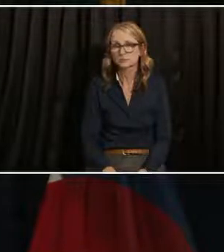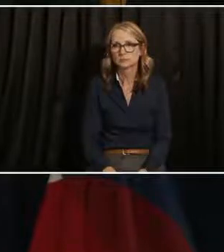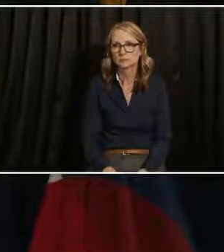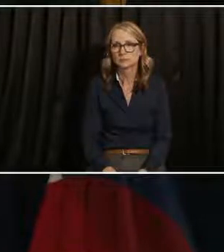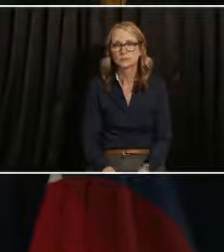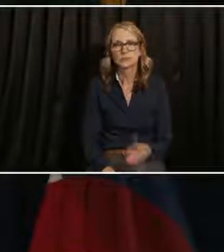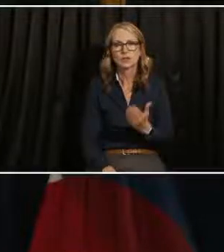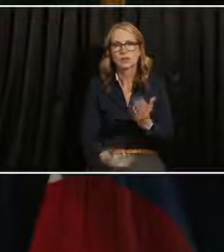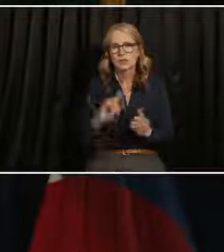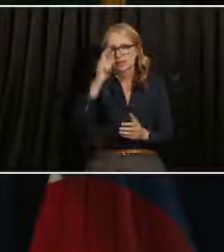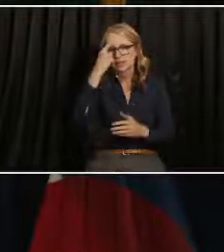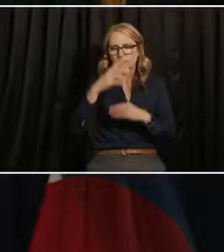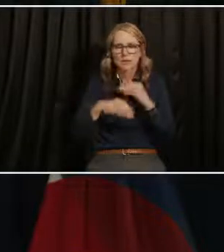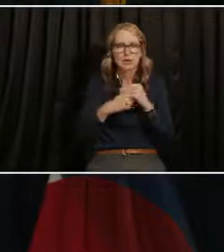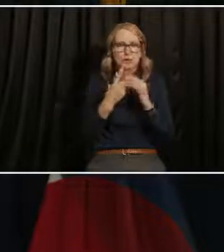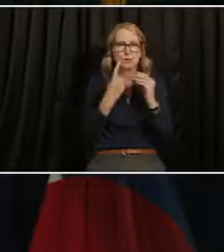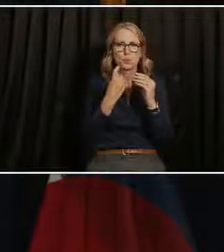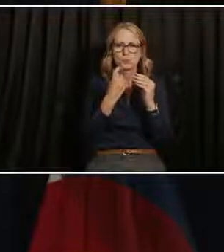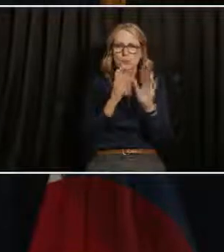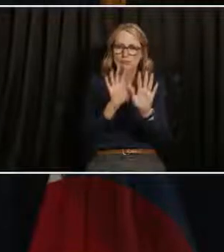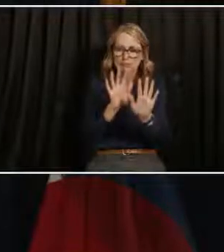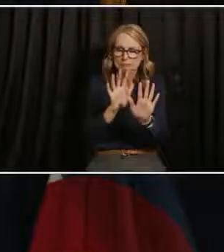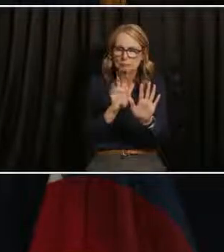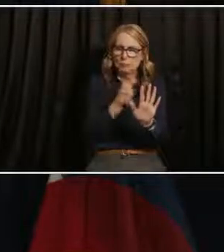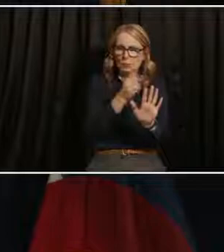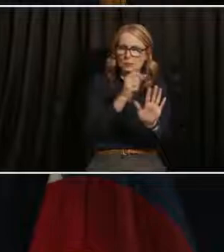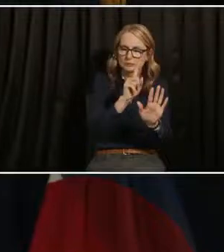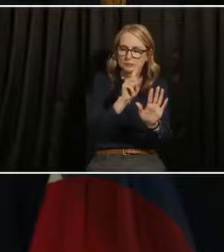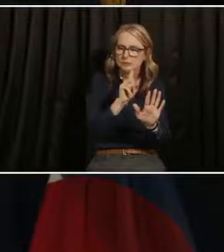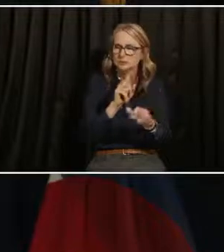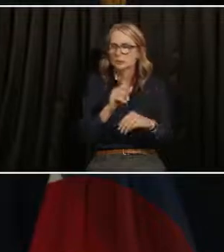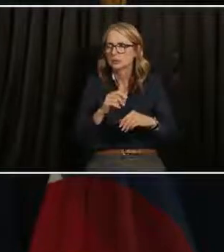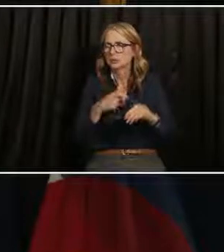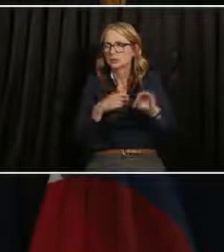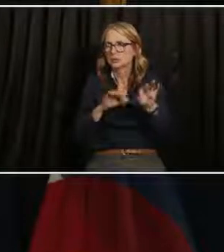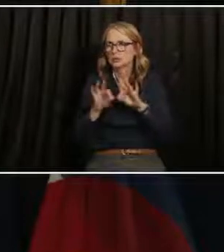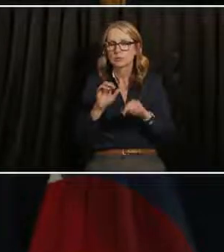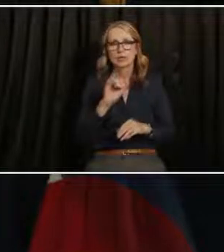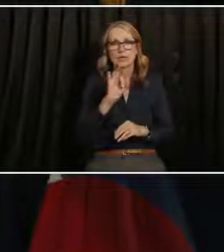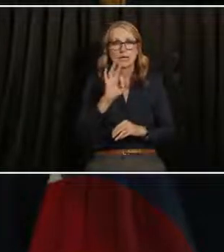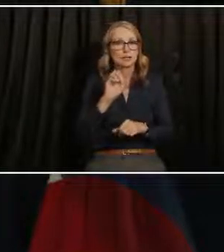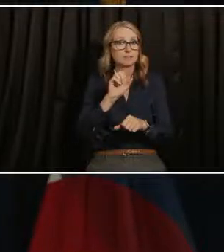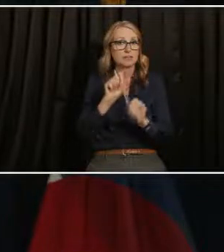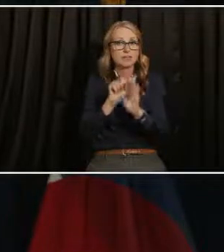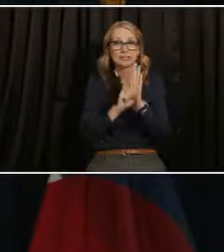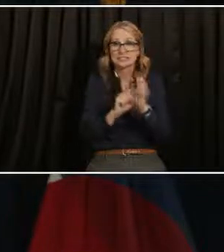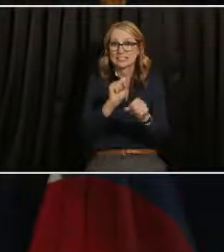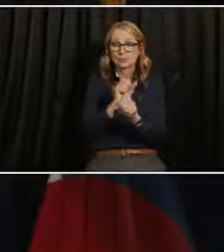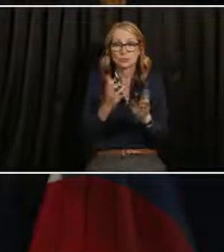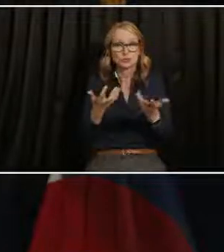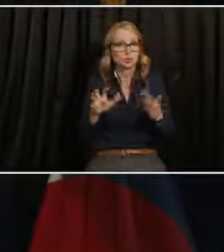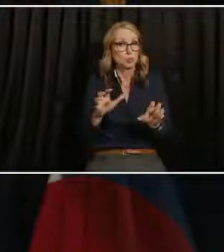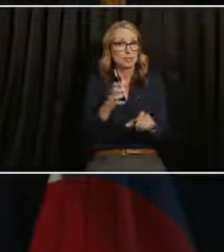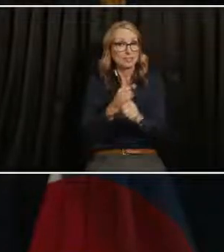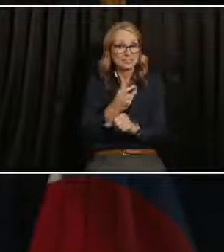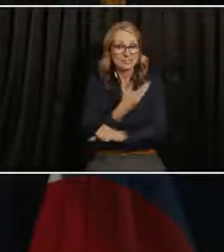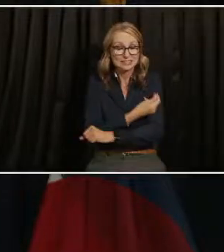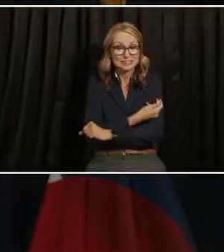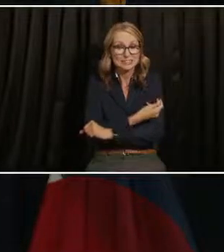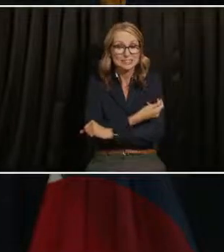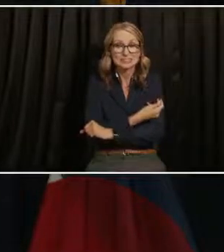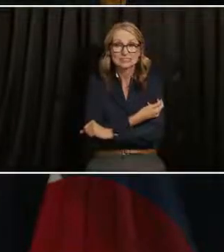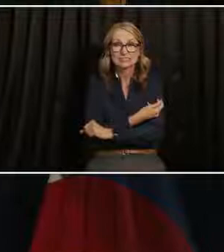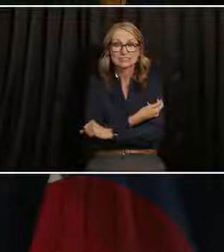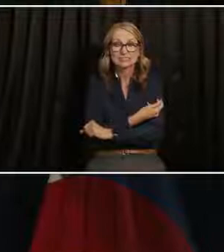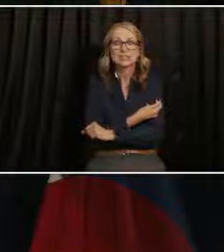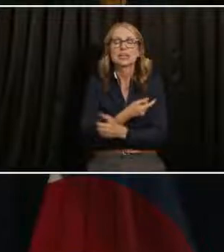Oh, one more thing on that. Wait, let me on the state work. So if they don't want to be tested, they would need to be vaccinated within the